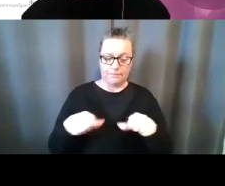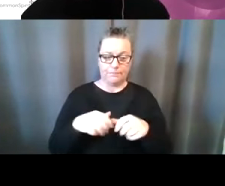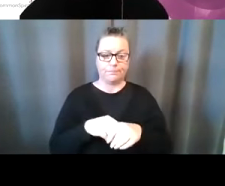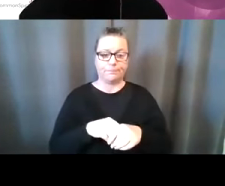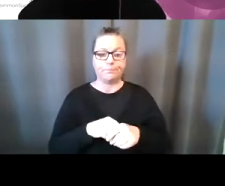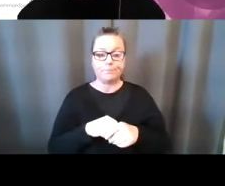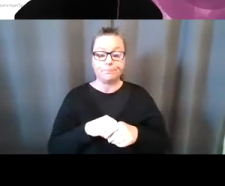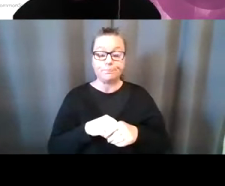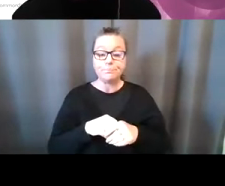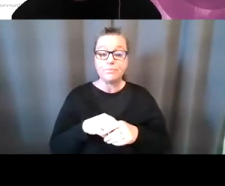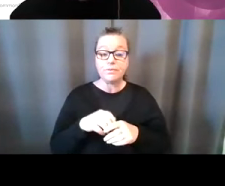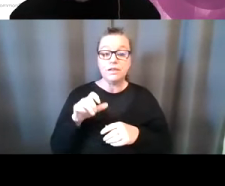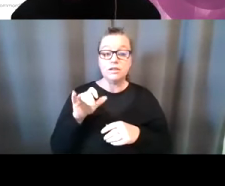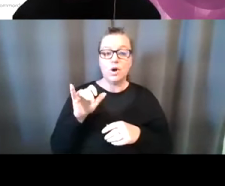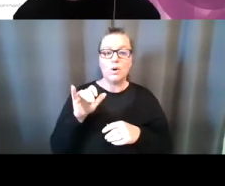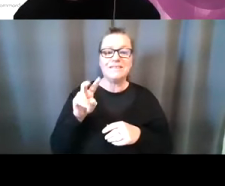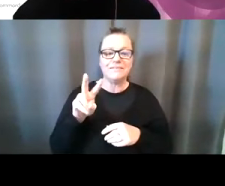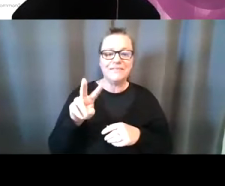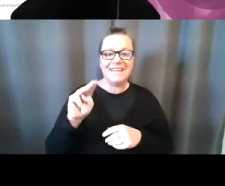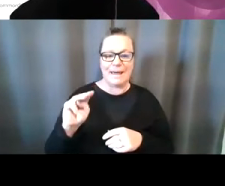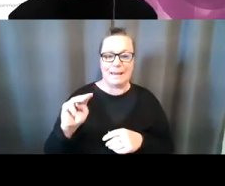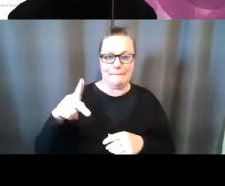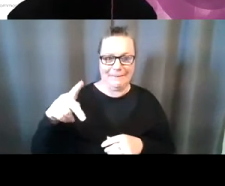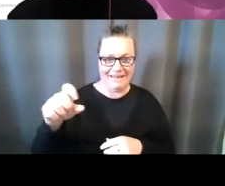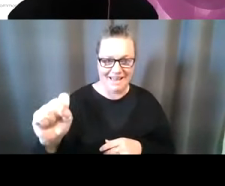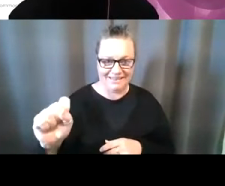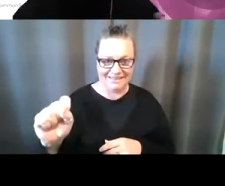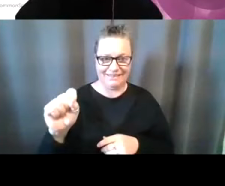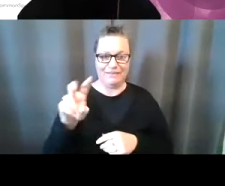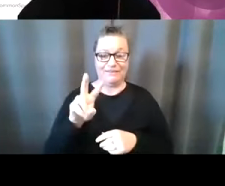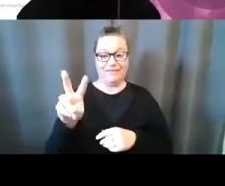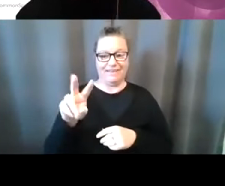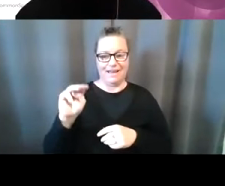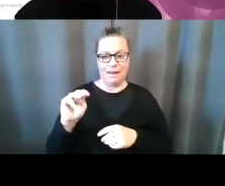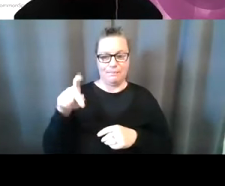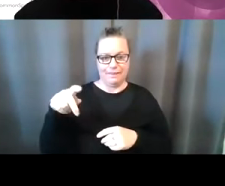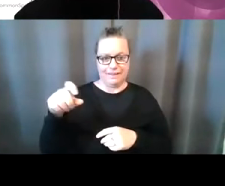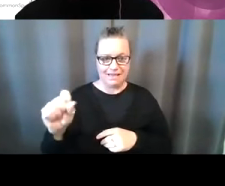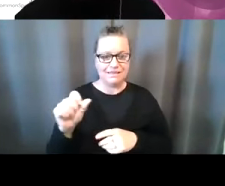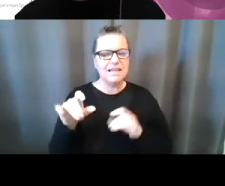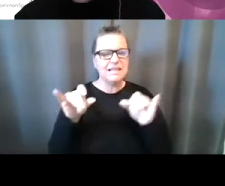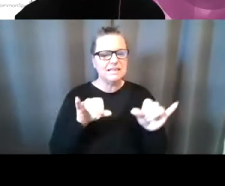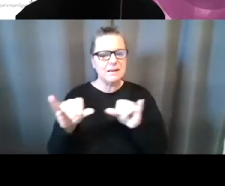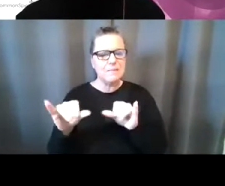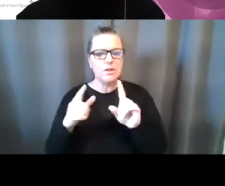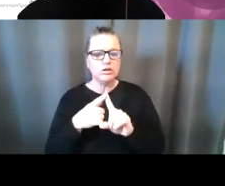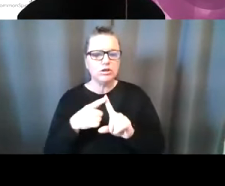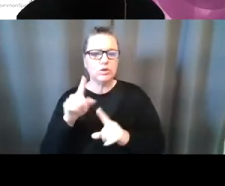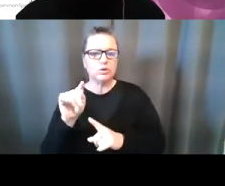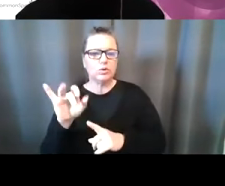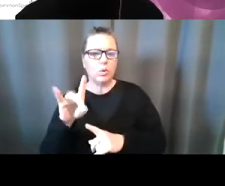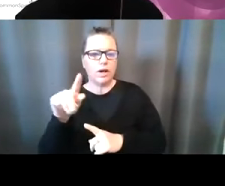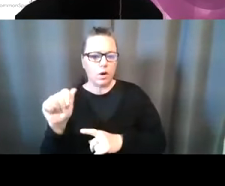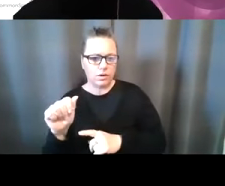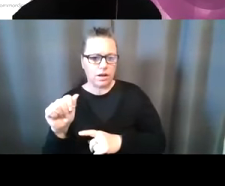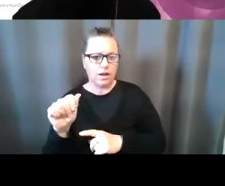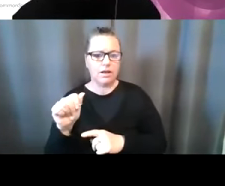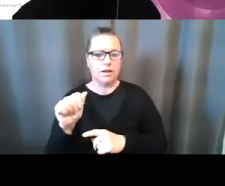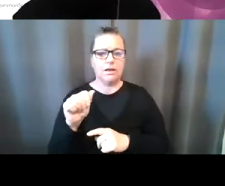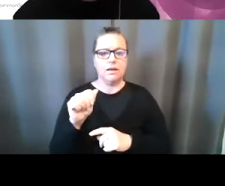Production System is really kind of a hybrid of some values from the Toyota production system and elements